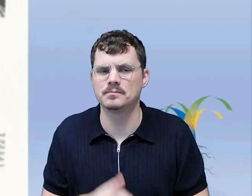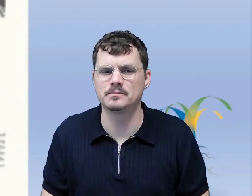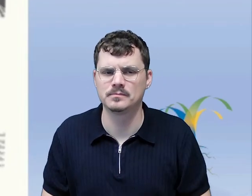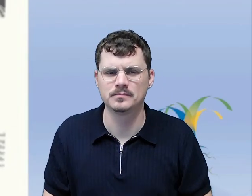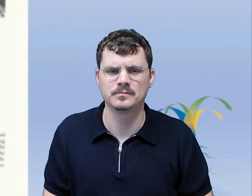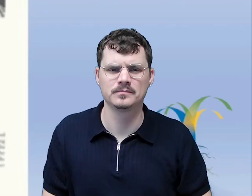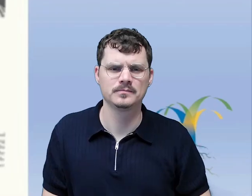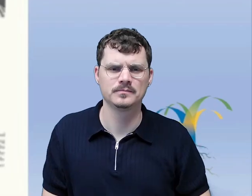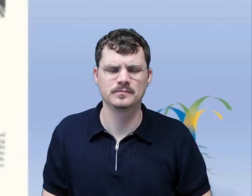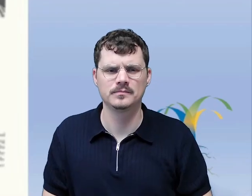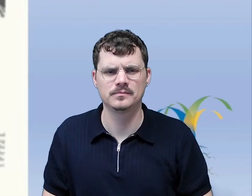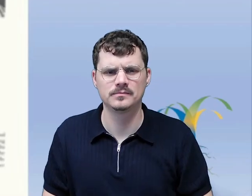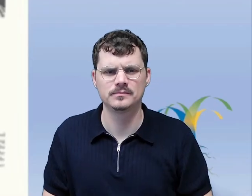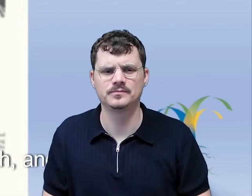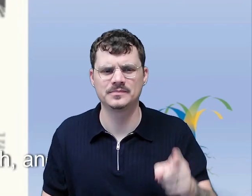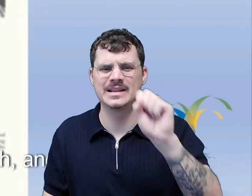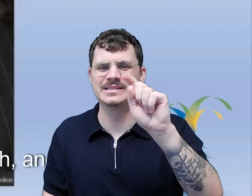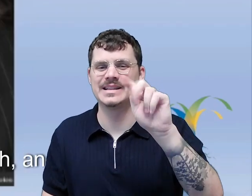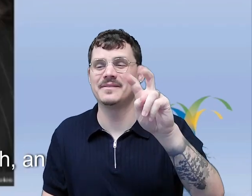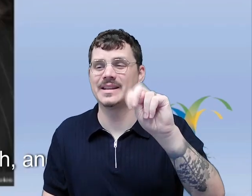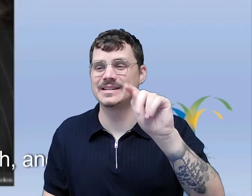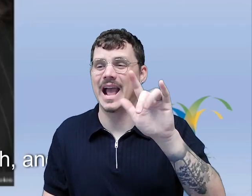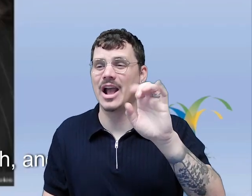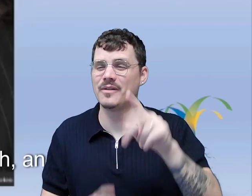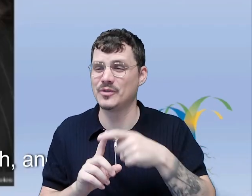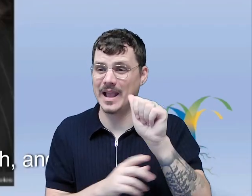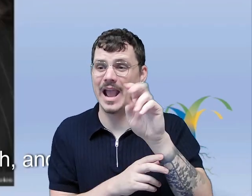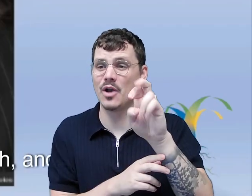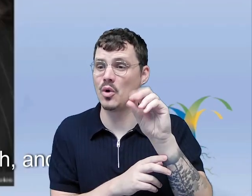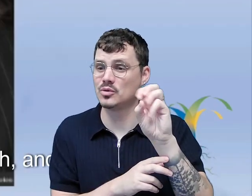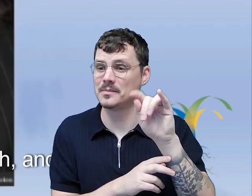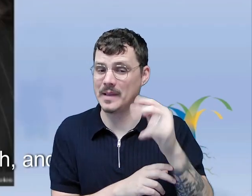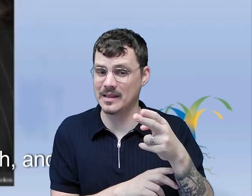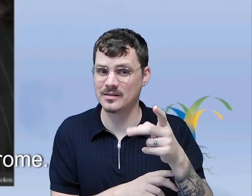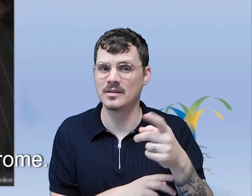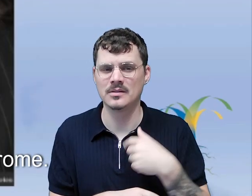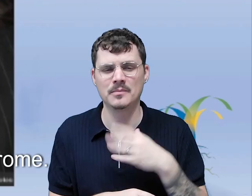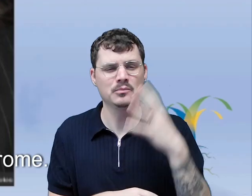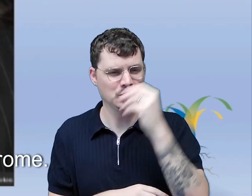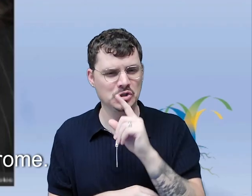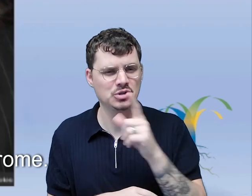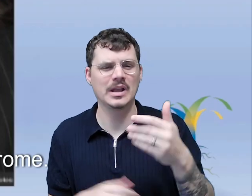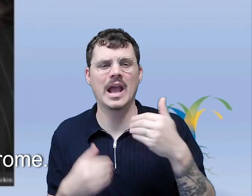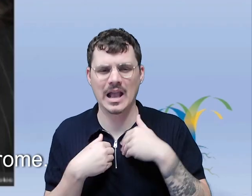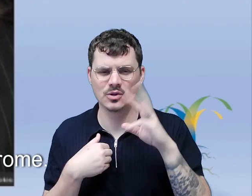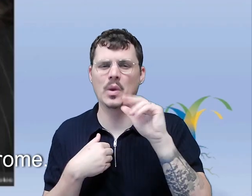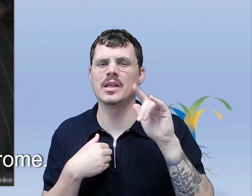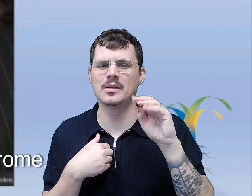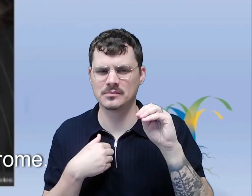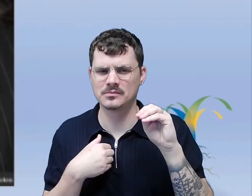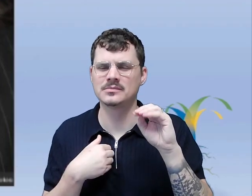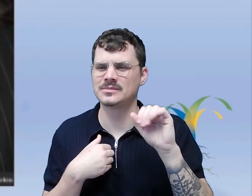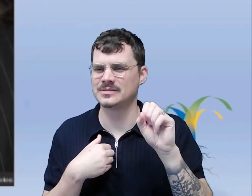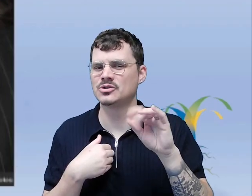syndrome. And this is Steven Tyler from Aerosmith, and I'm pretty sure he's got Williams syndrome.